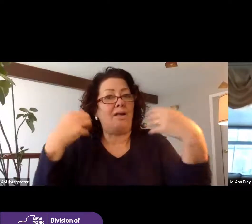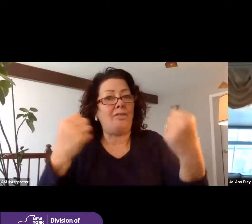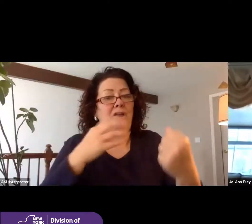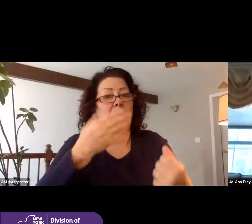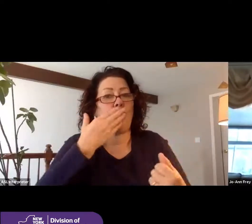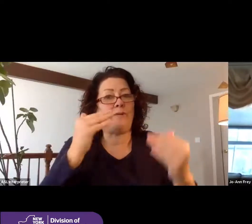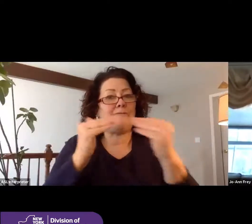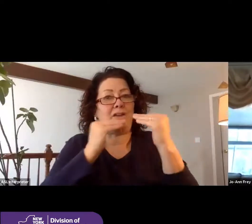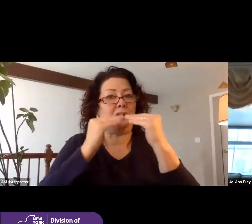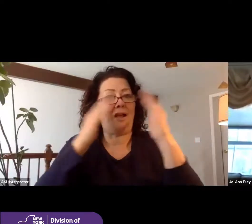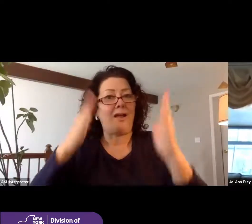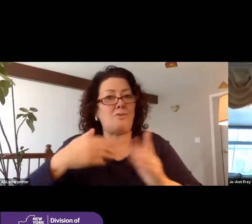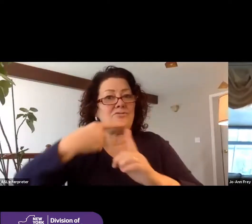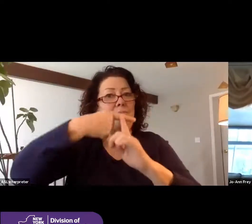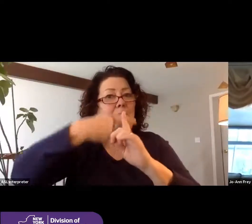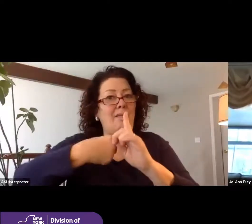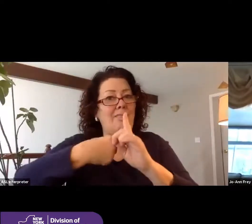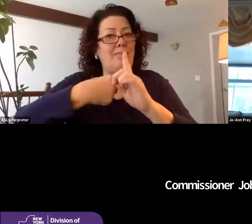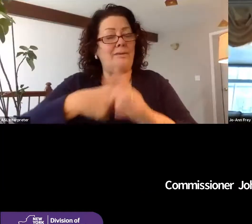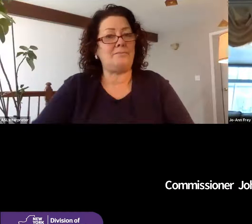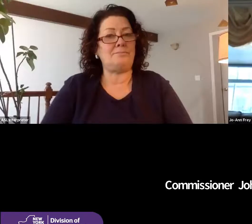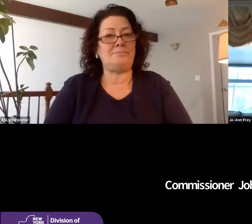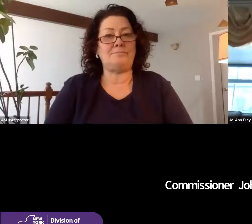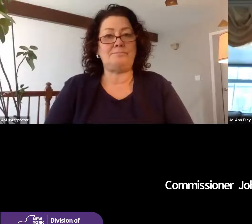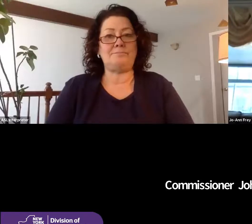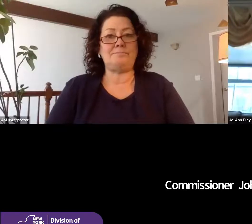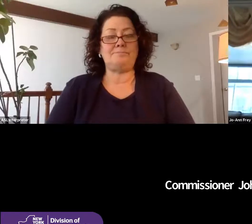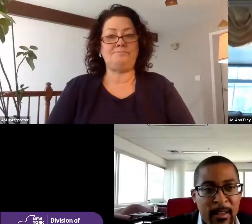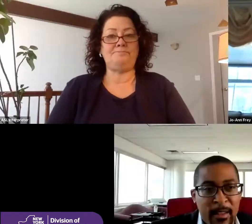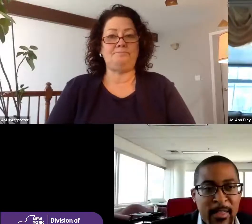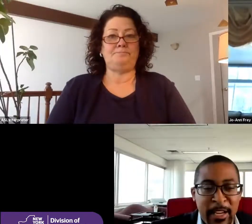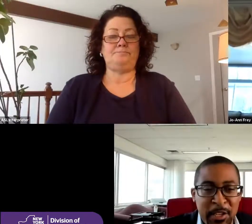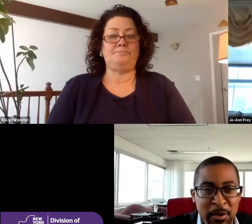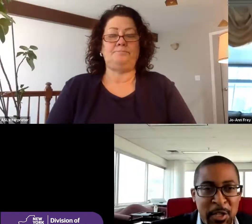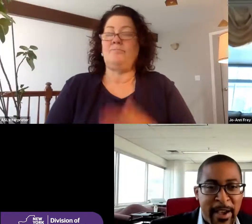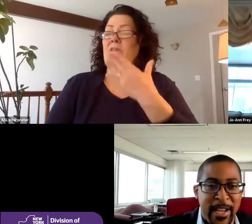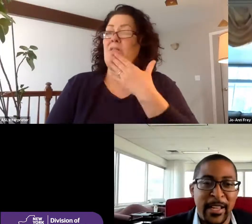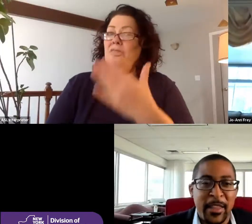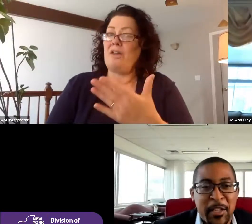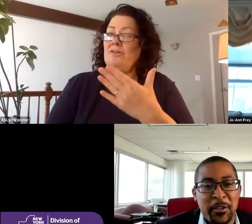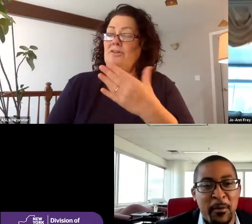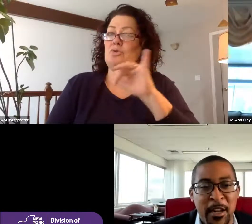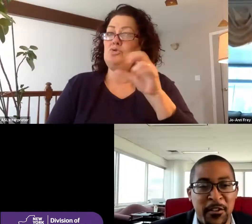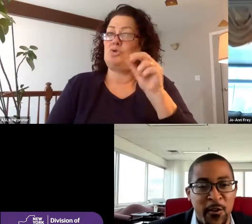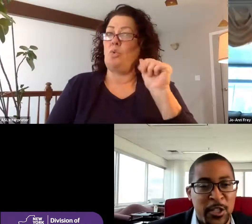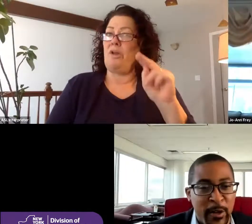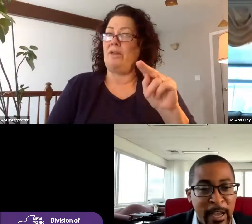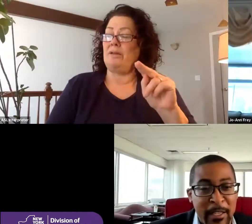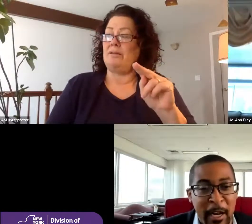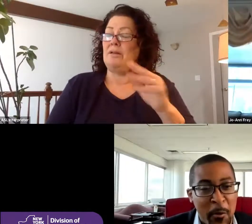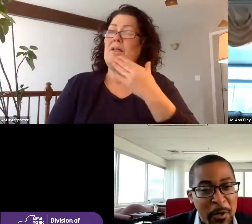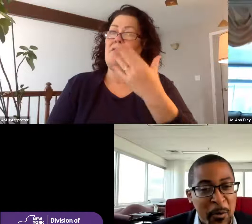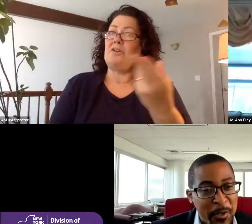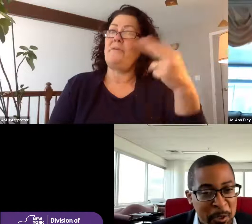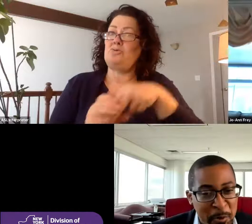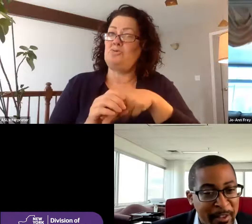productive Fair Housing Month. Thank you, Joanne, and thank you so much for joining us.